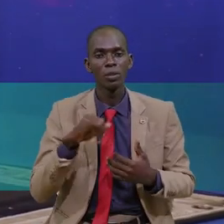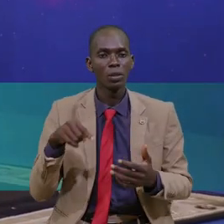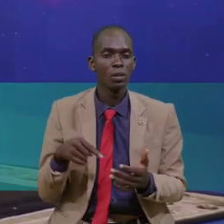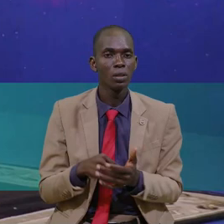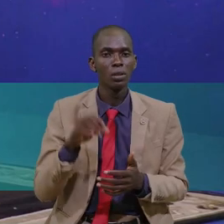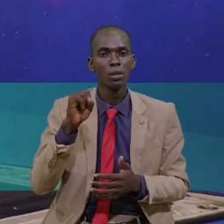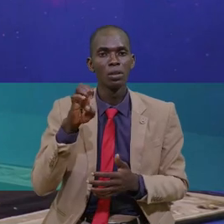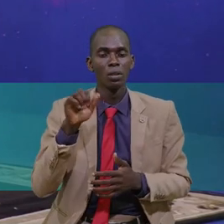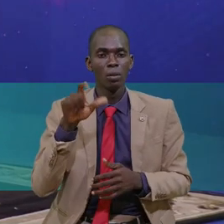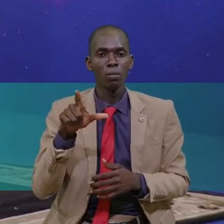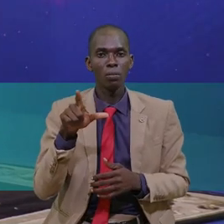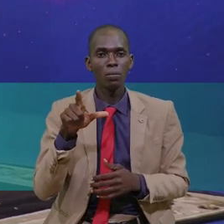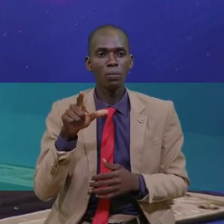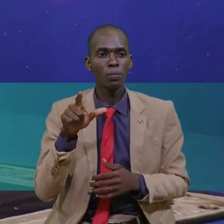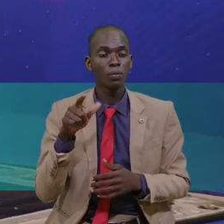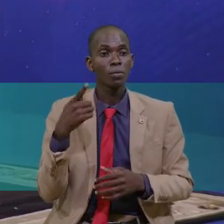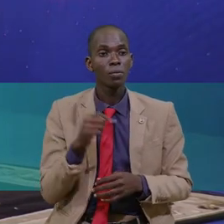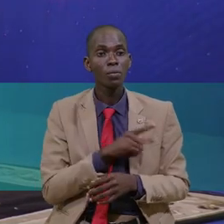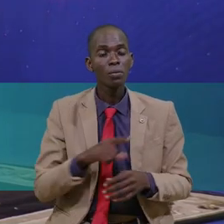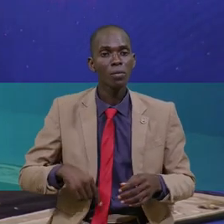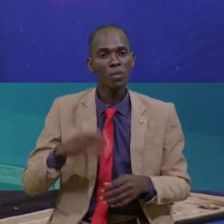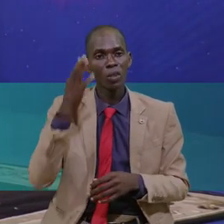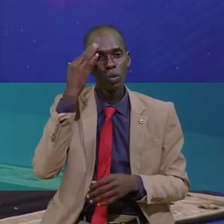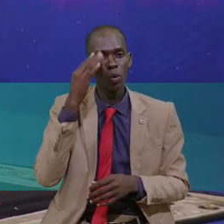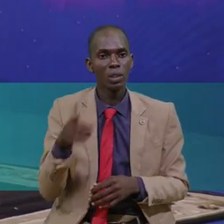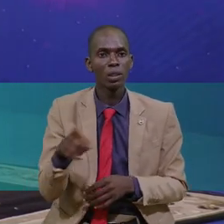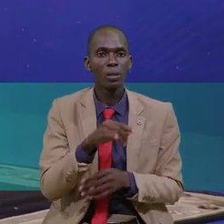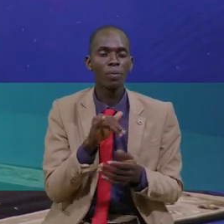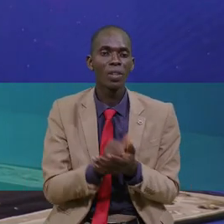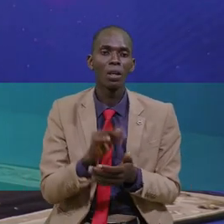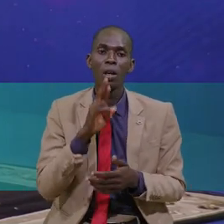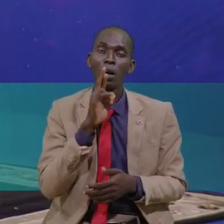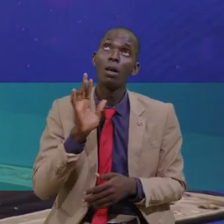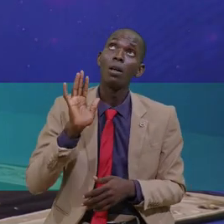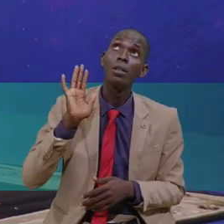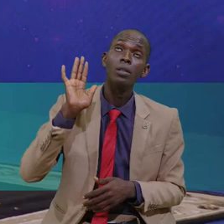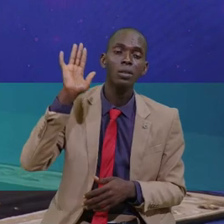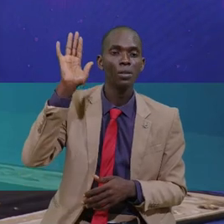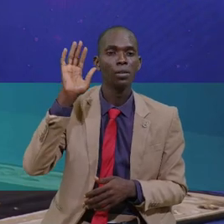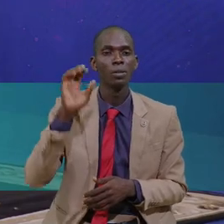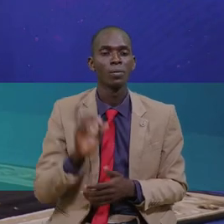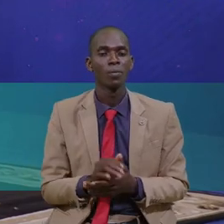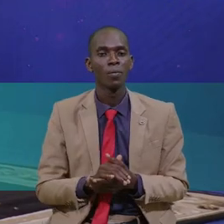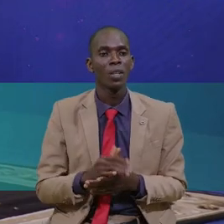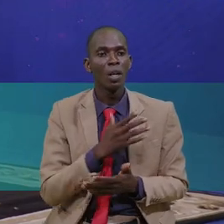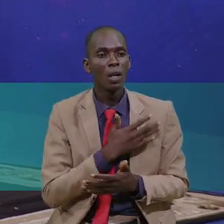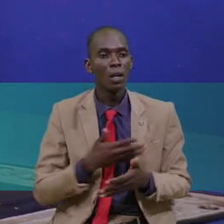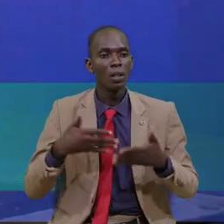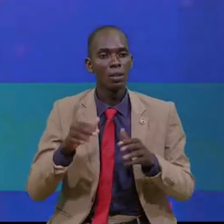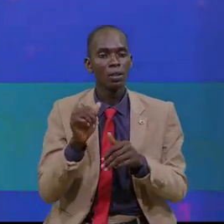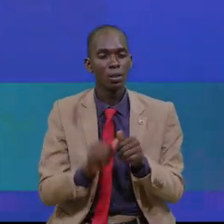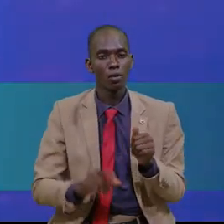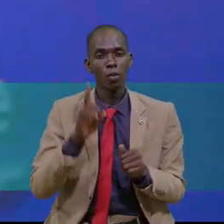this seal, the Lord knoweth them that are his. And let